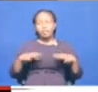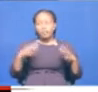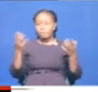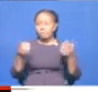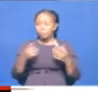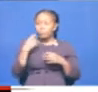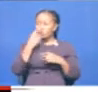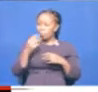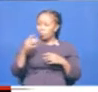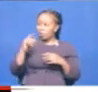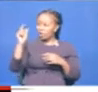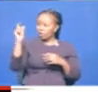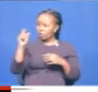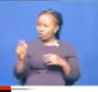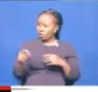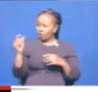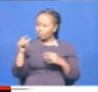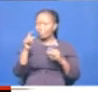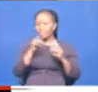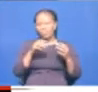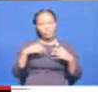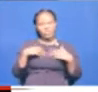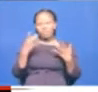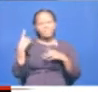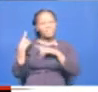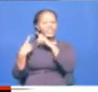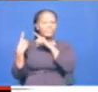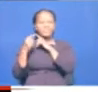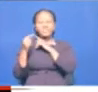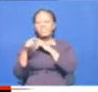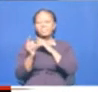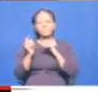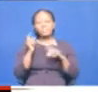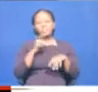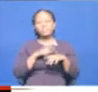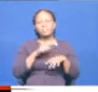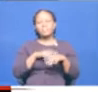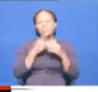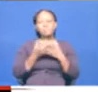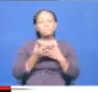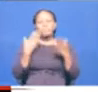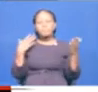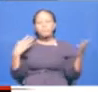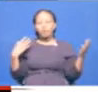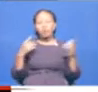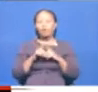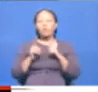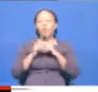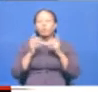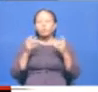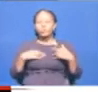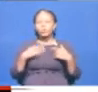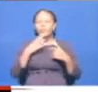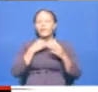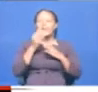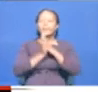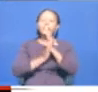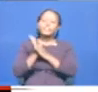market, we've been through this cycle before. We've been through election periods before. There's also that desire to kind